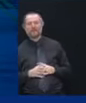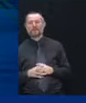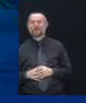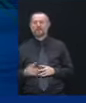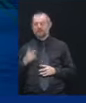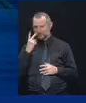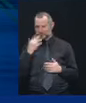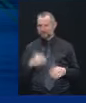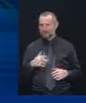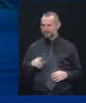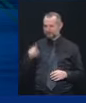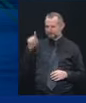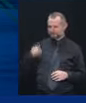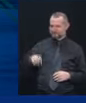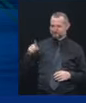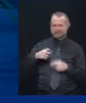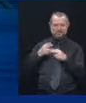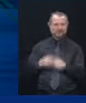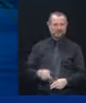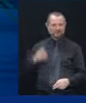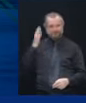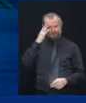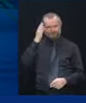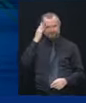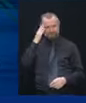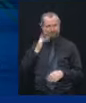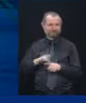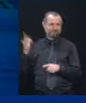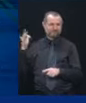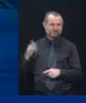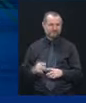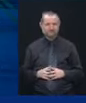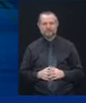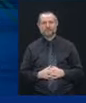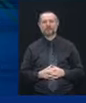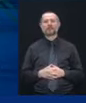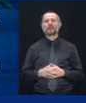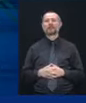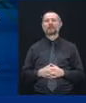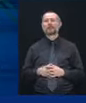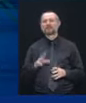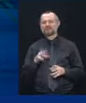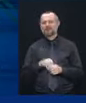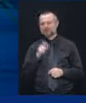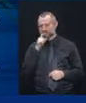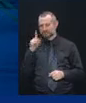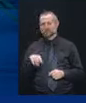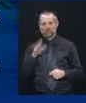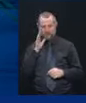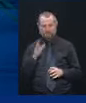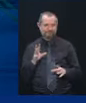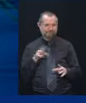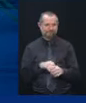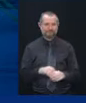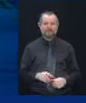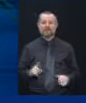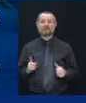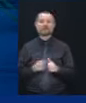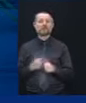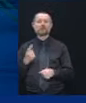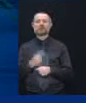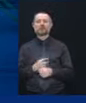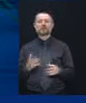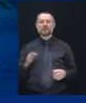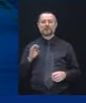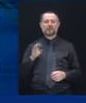an impressive list of people who will be participating in the online pop-ups. Opening day is February